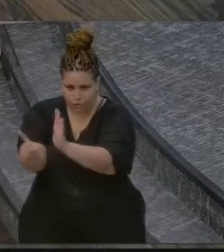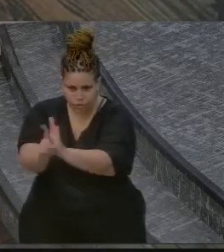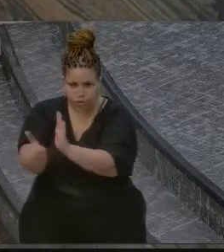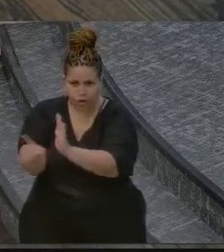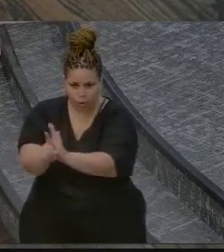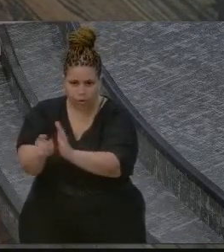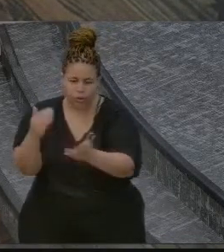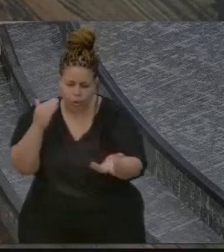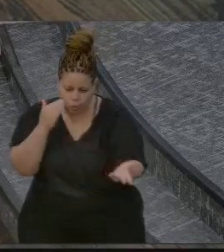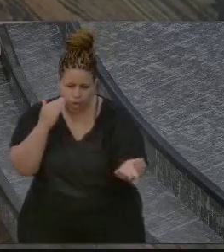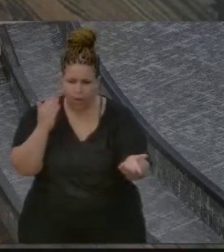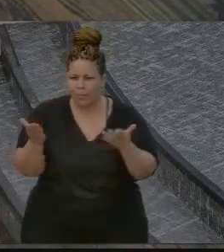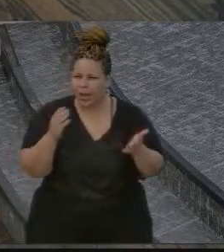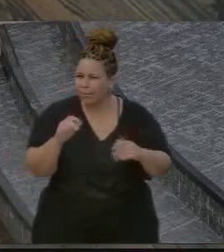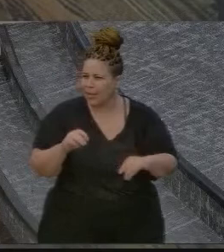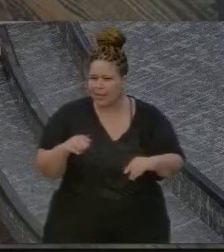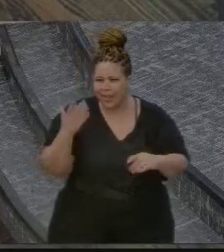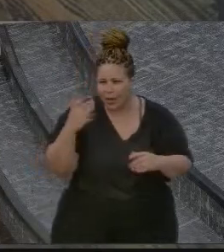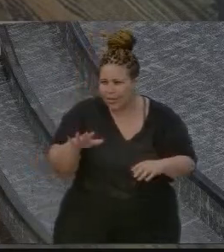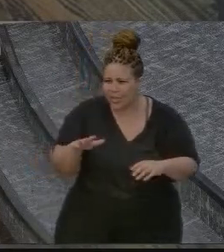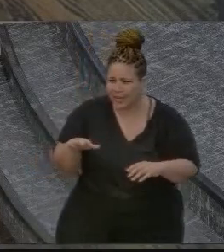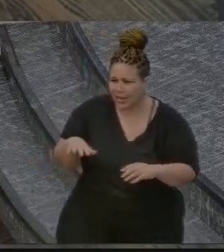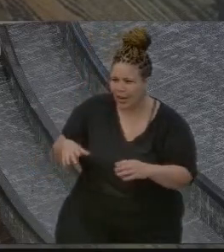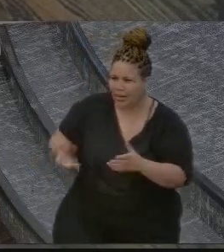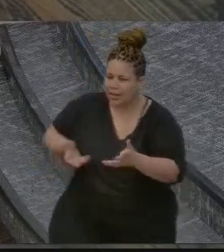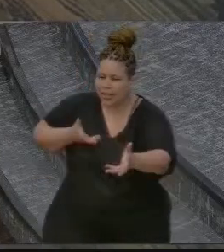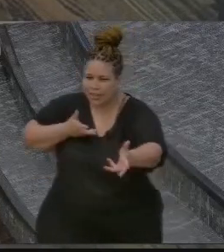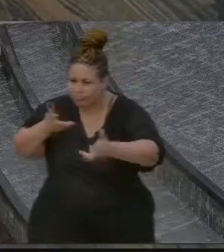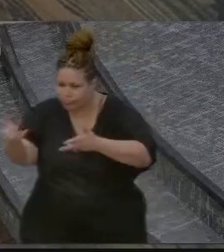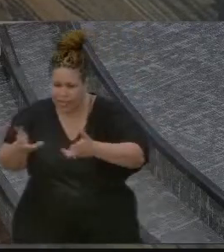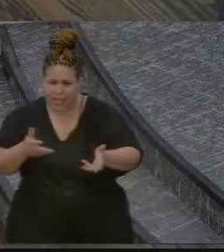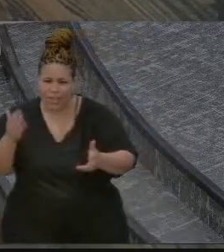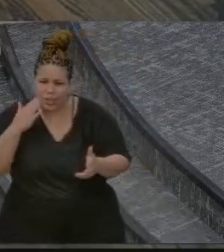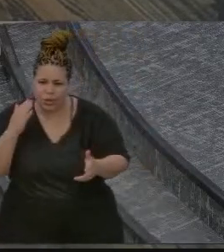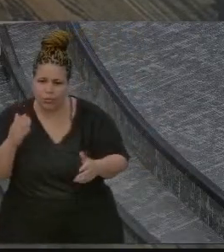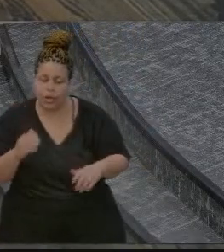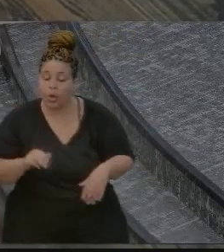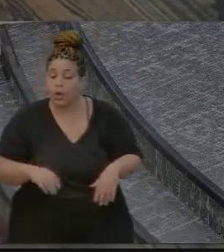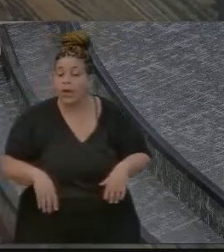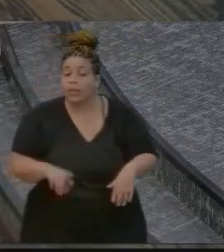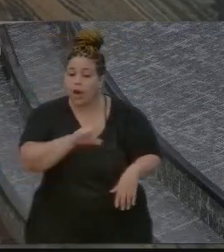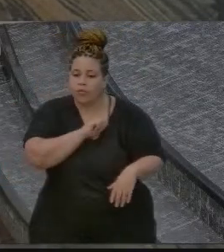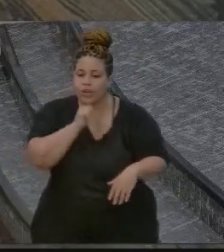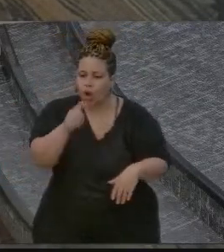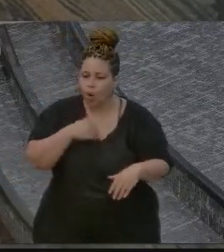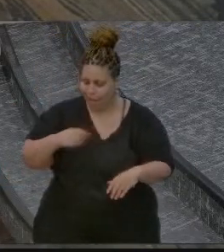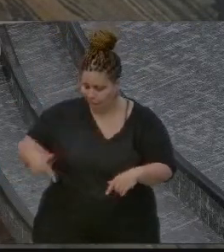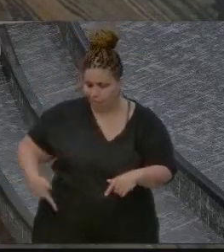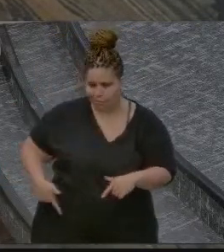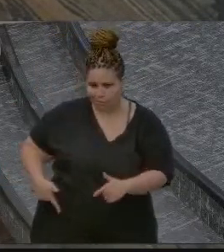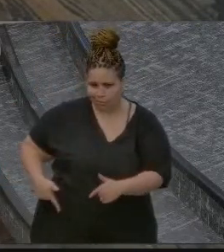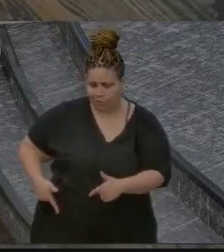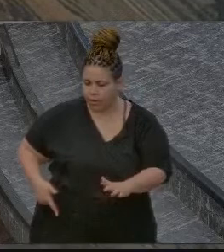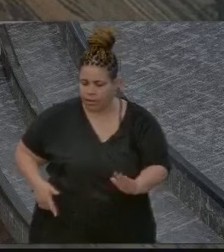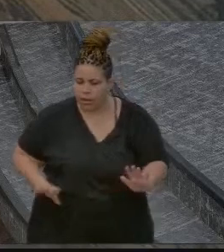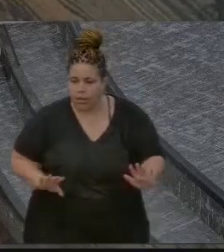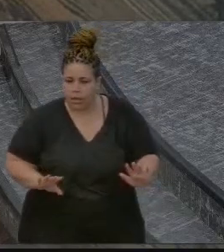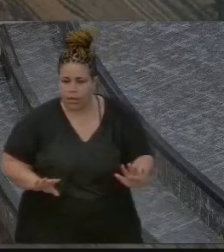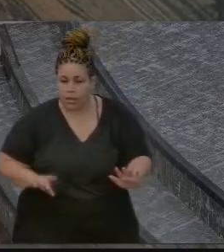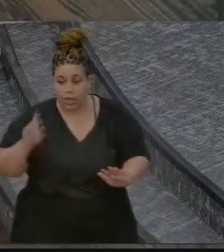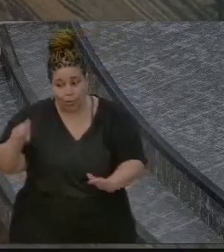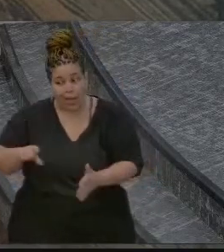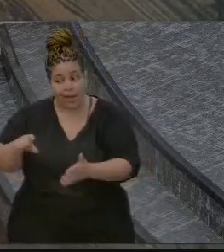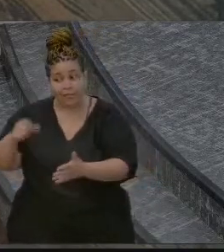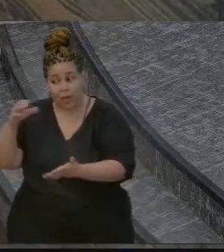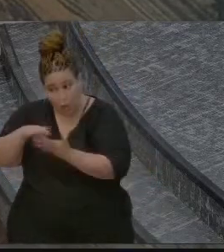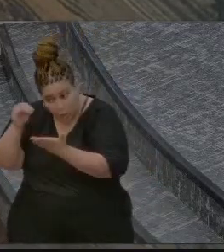able to conduct, and we go through it, and some of our unarmed officers, we tell them, you got to learn it. You got to learn it. You got to know how to do this